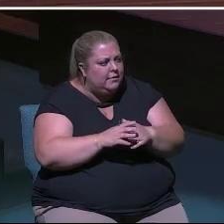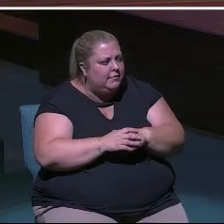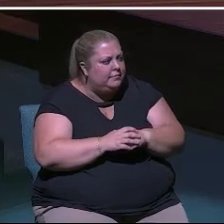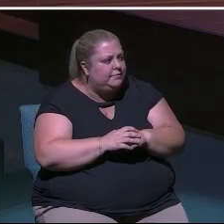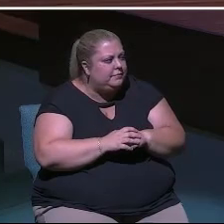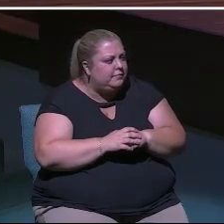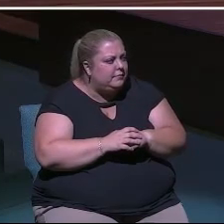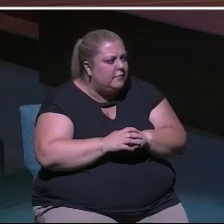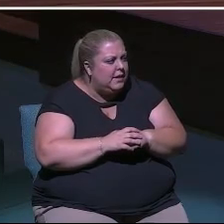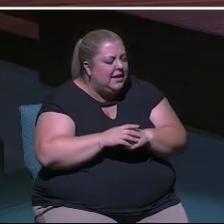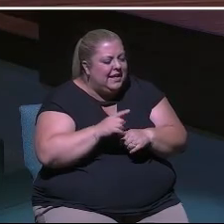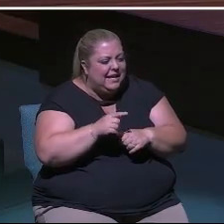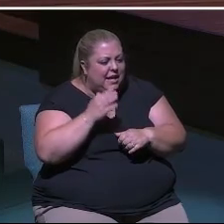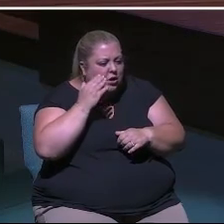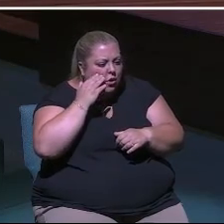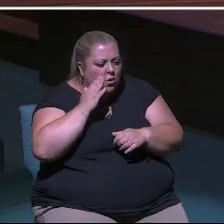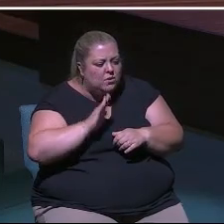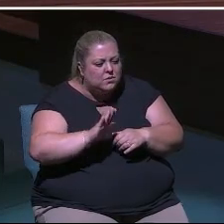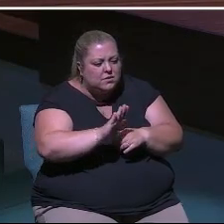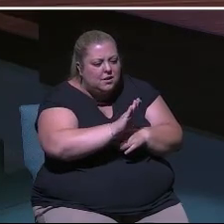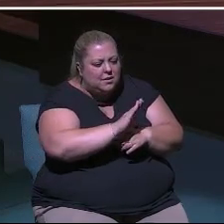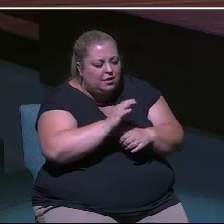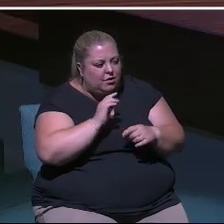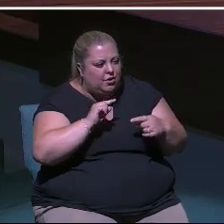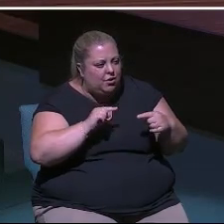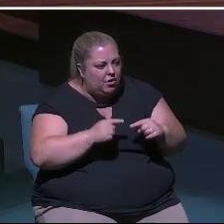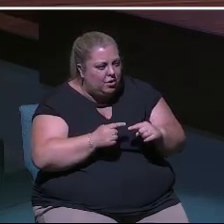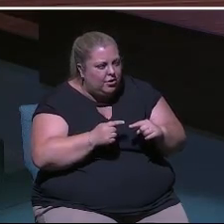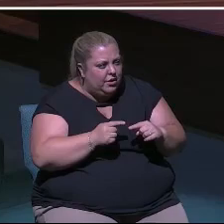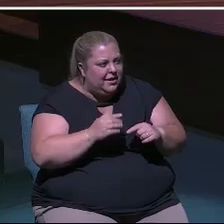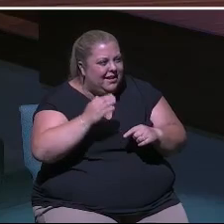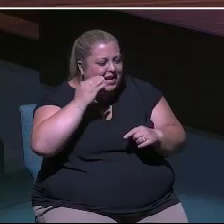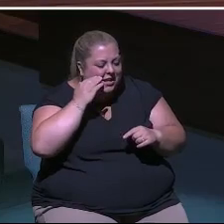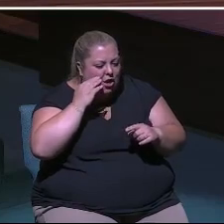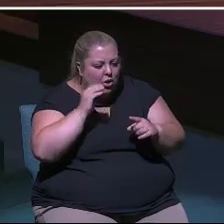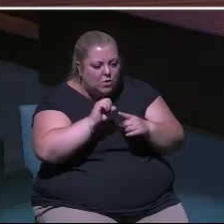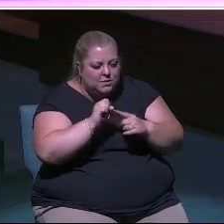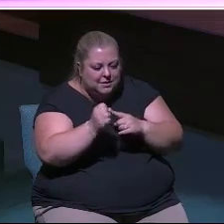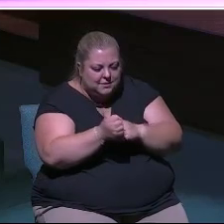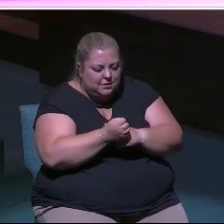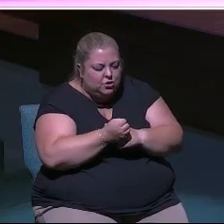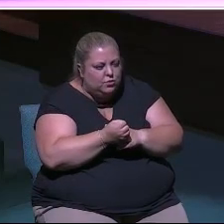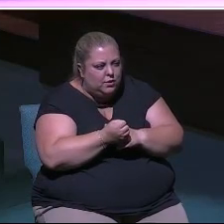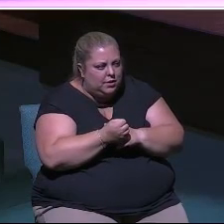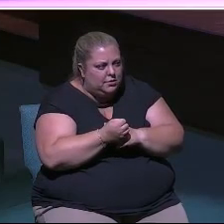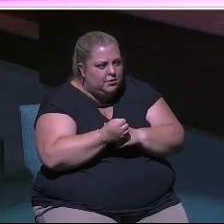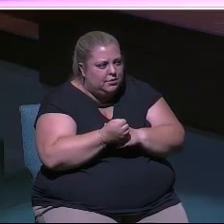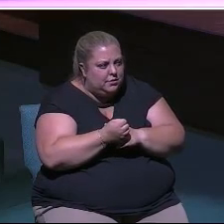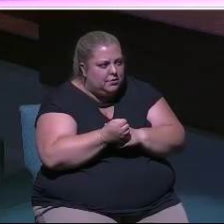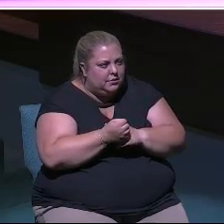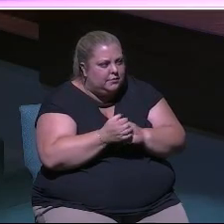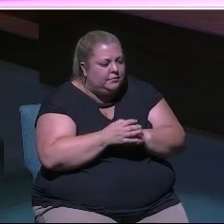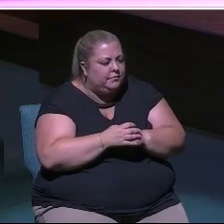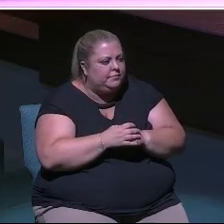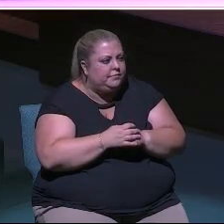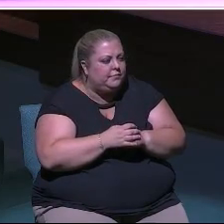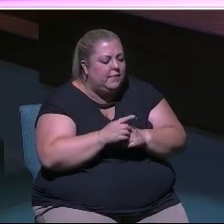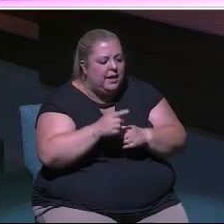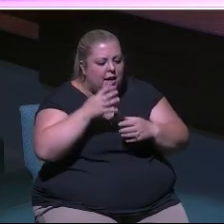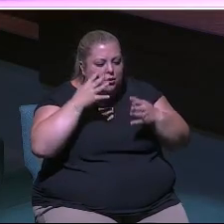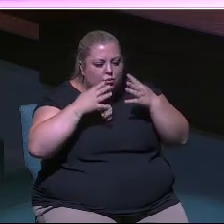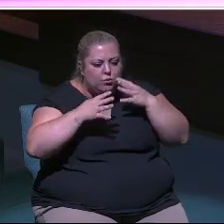He knows that they're hurting. He knows the situation. He's well aware. He weeps with